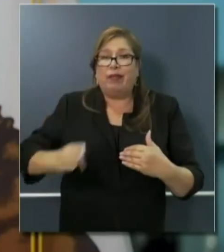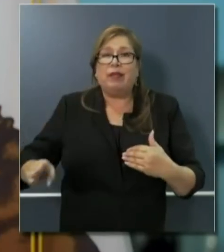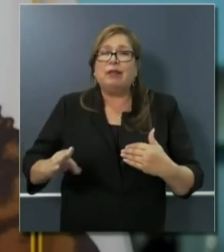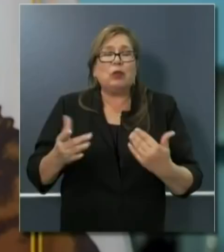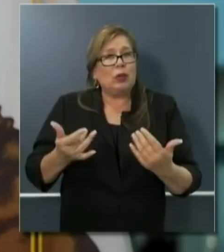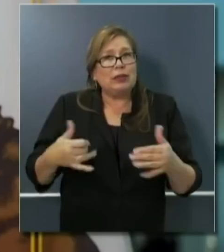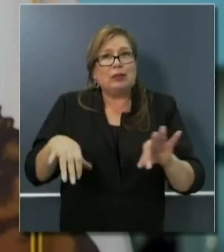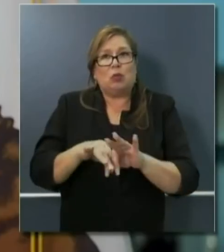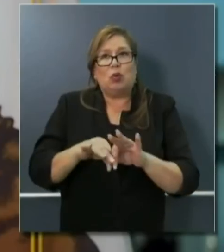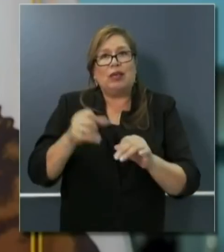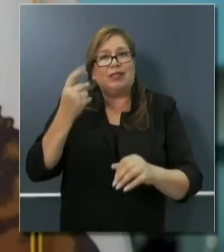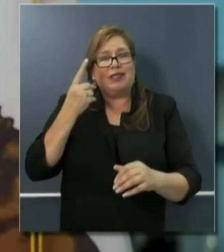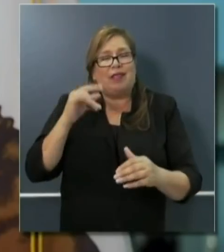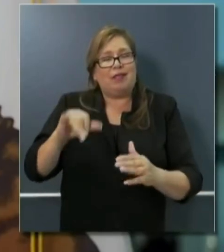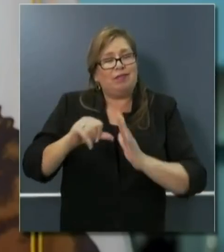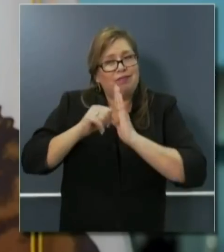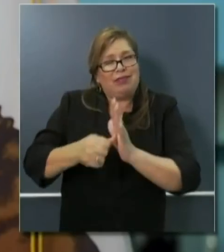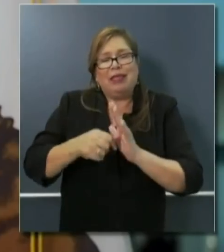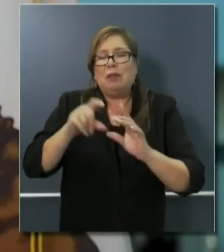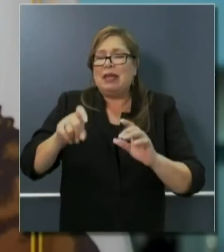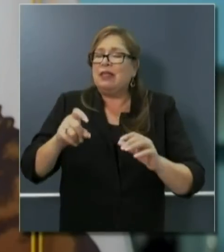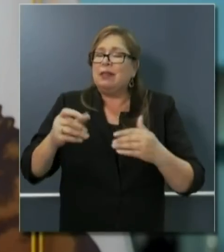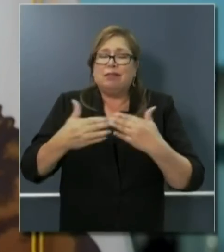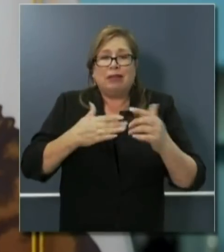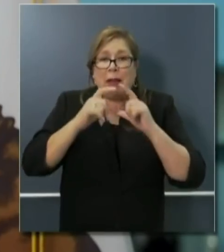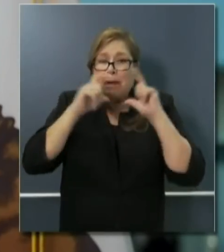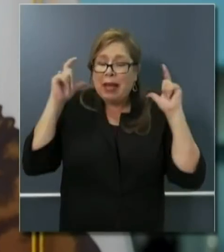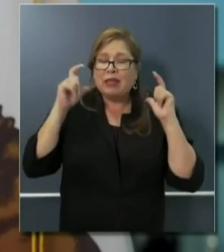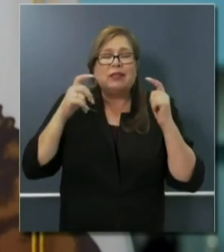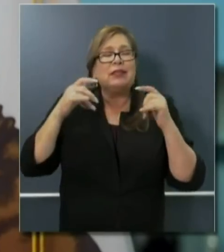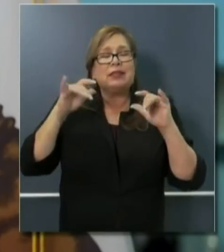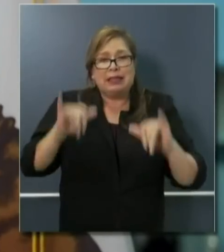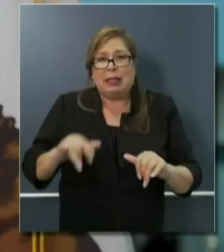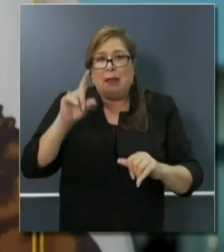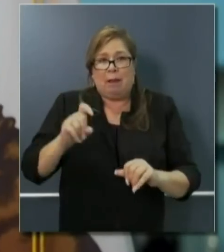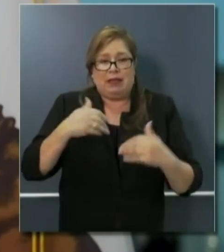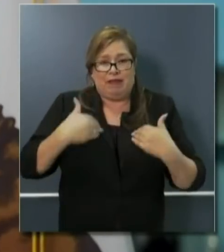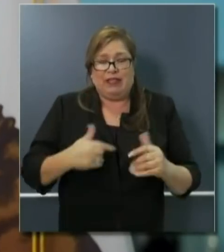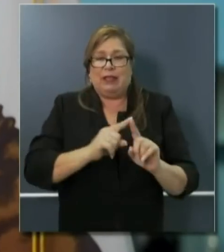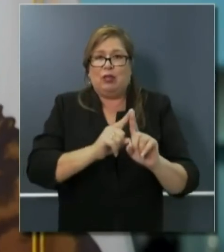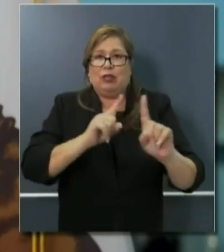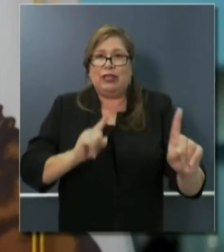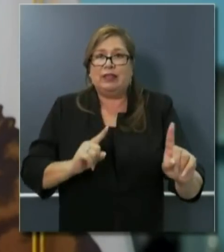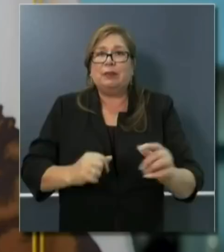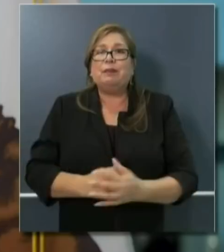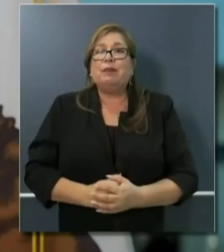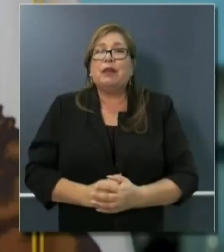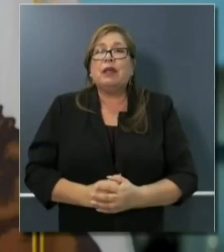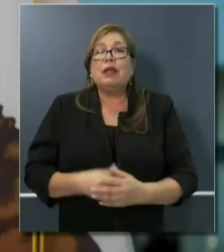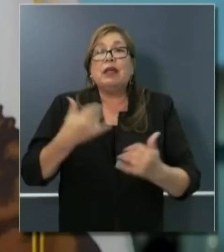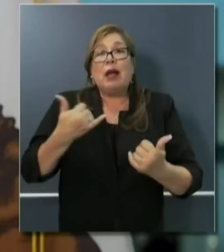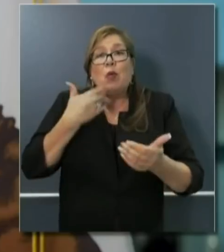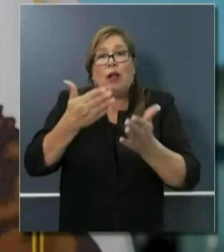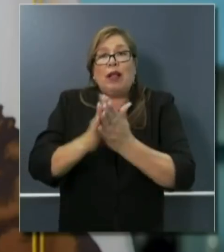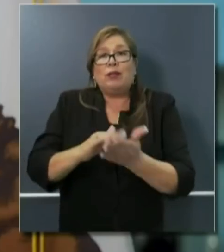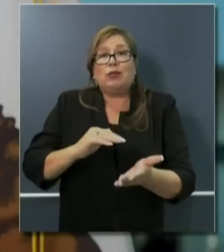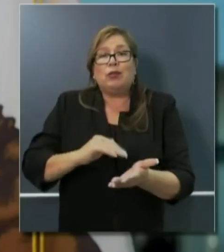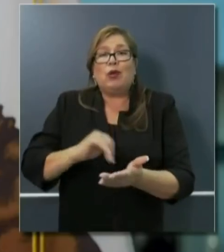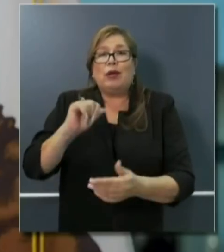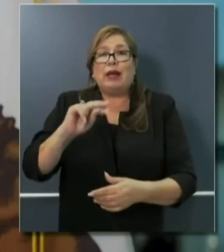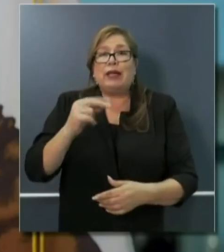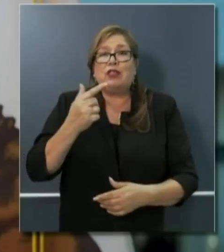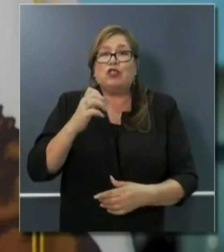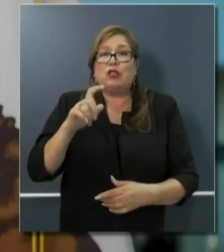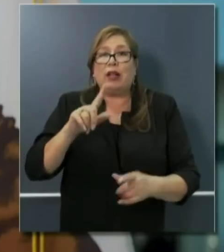ask Dr. Angel to come up briefly and let folks know a little bit more about the guidelines we're putting out on the issues